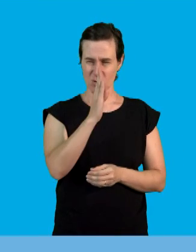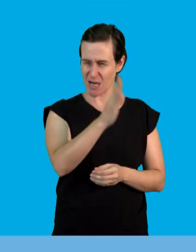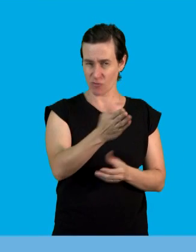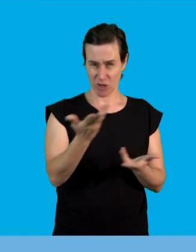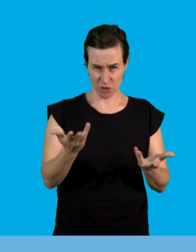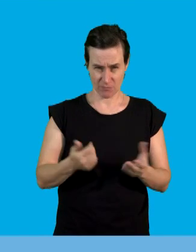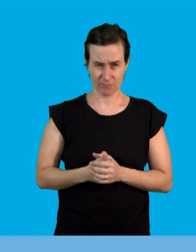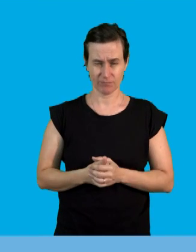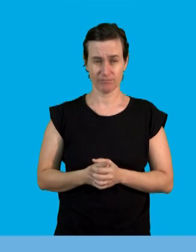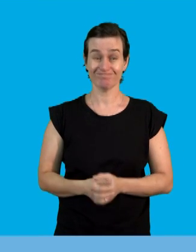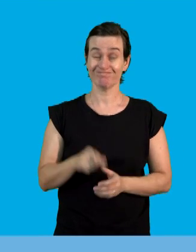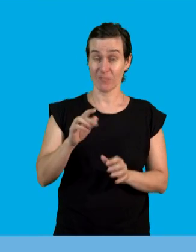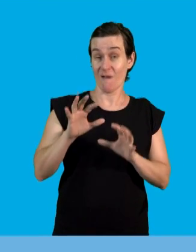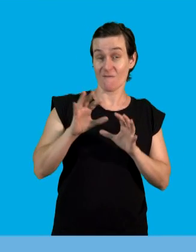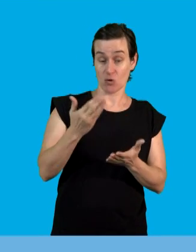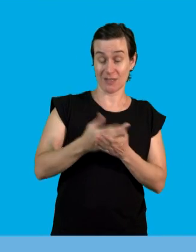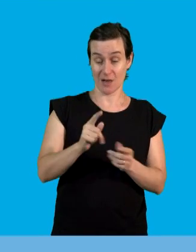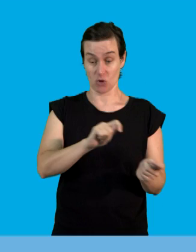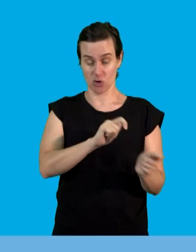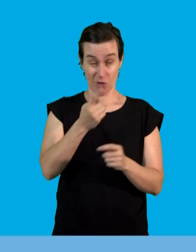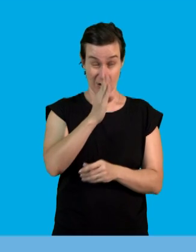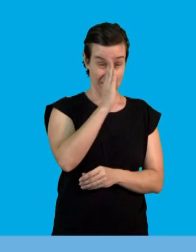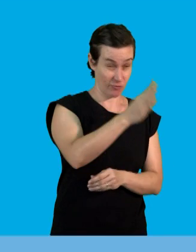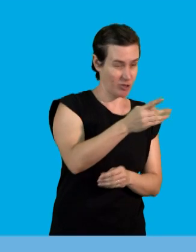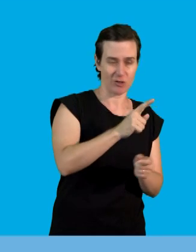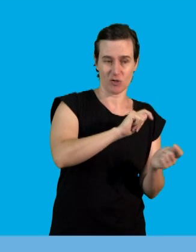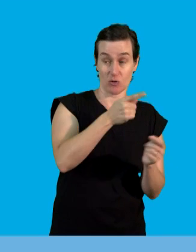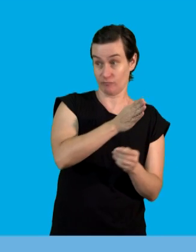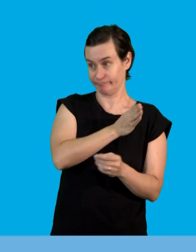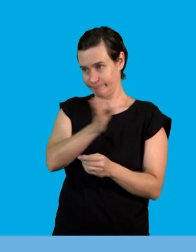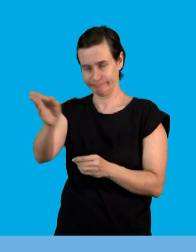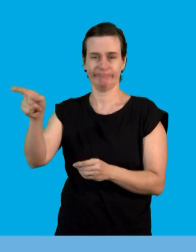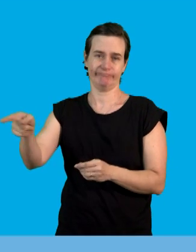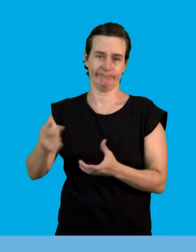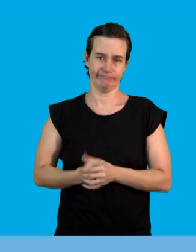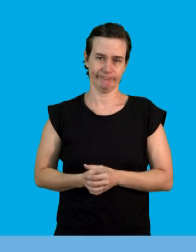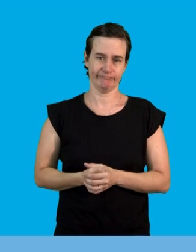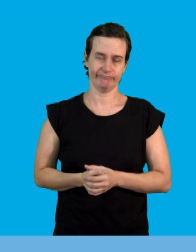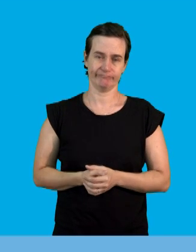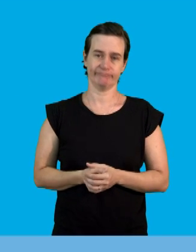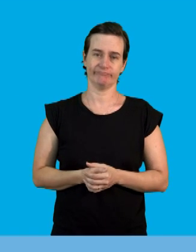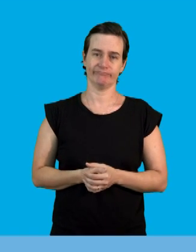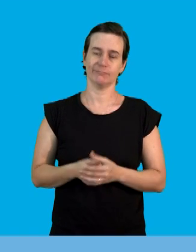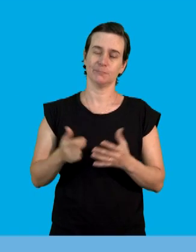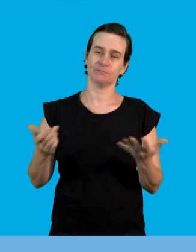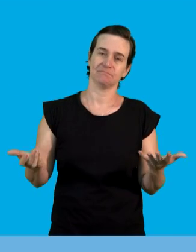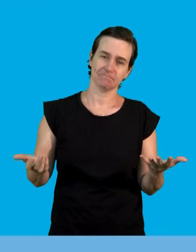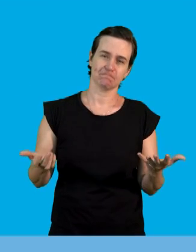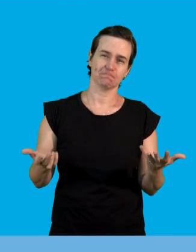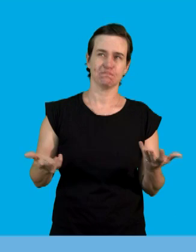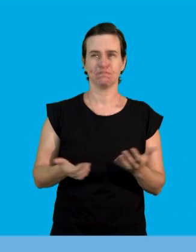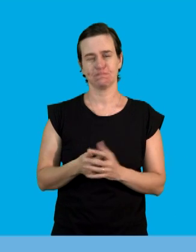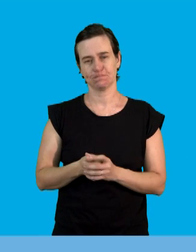direction, the force can also change the direction at which the object is moving. So now, if we